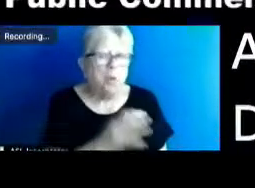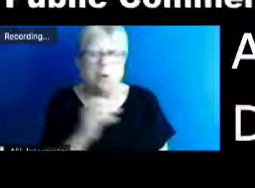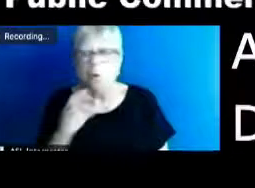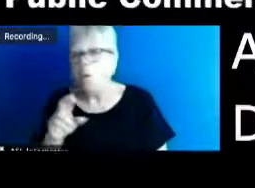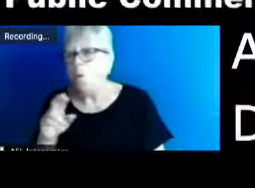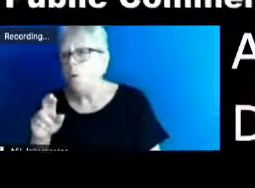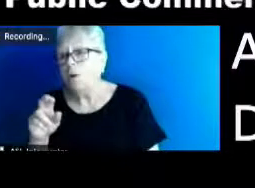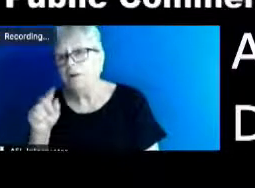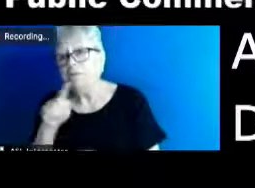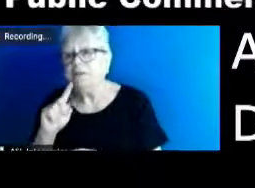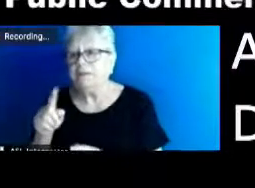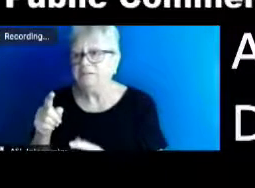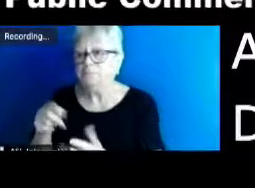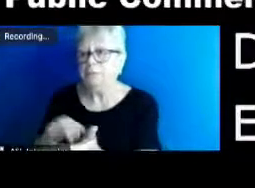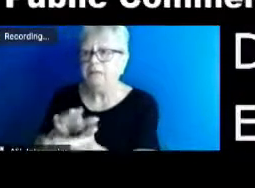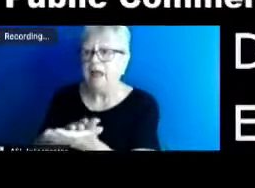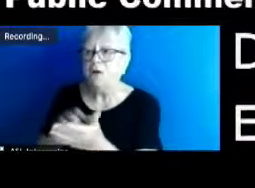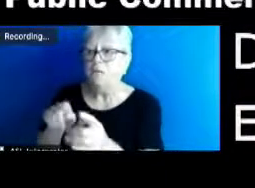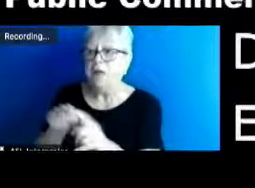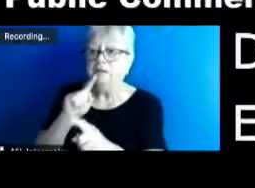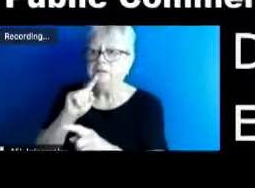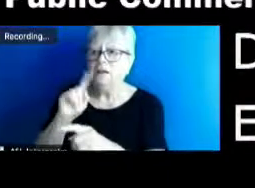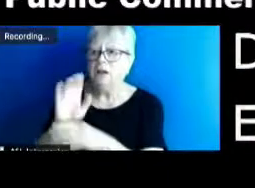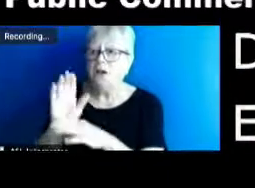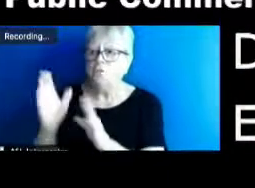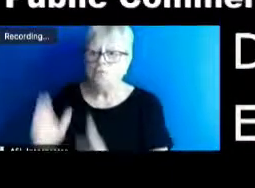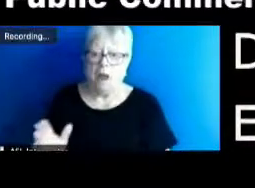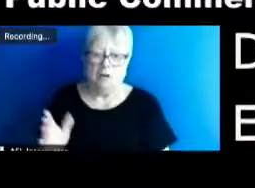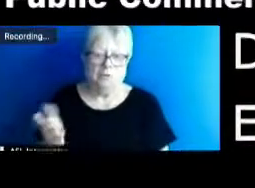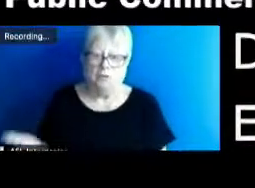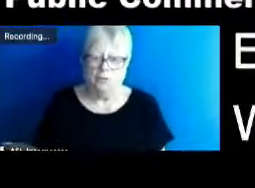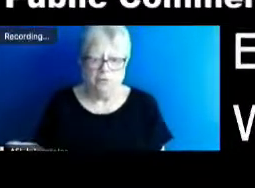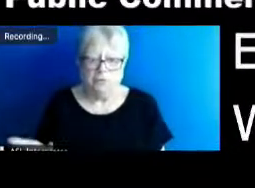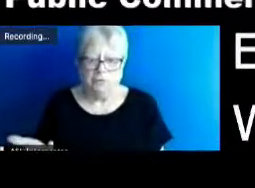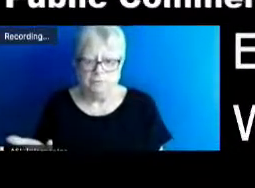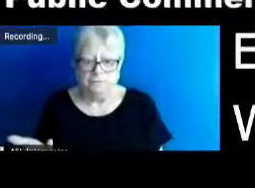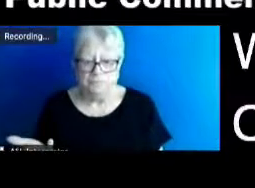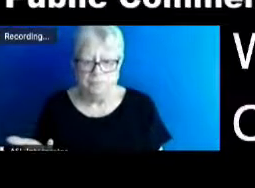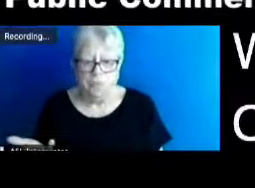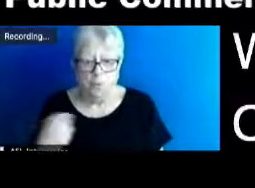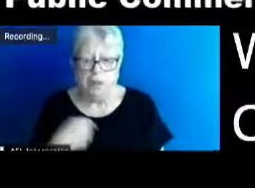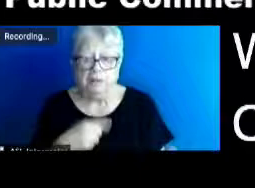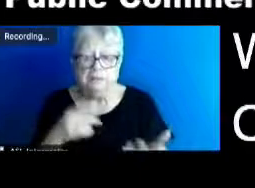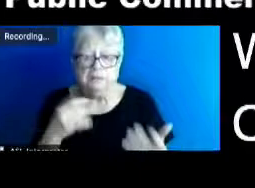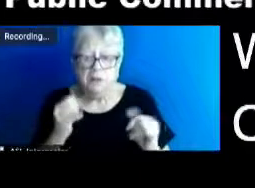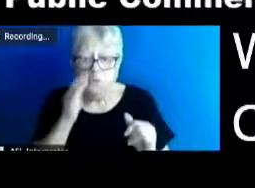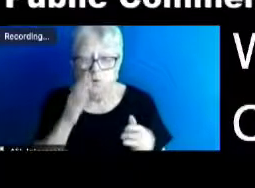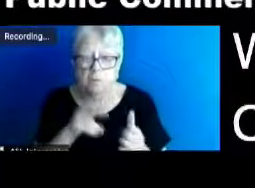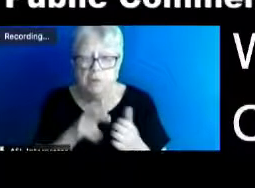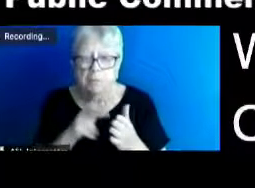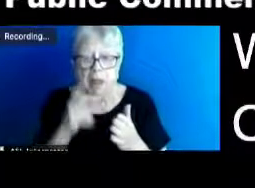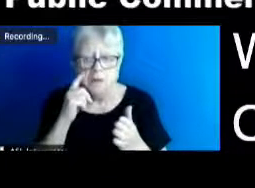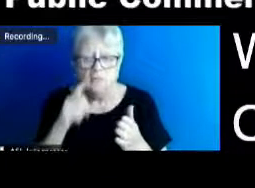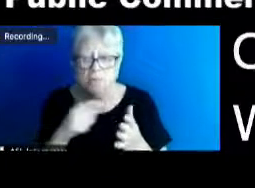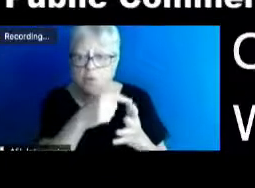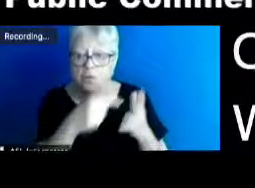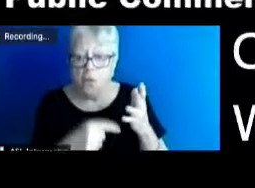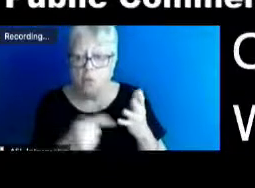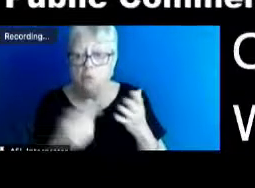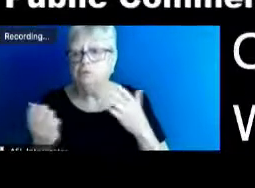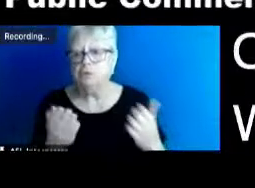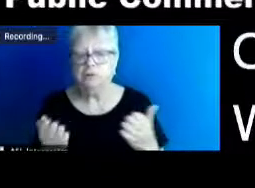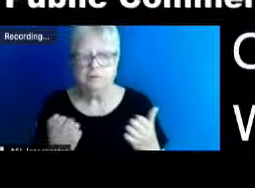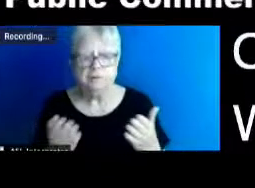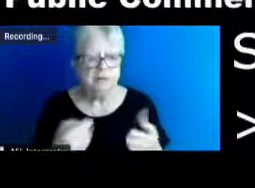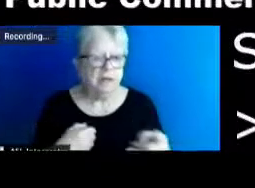as a contractor of Stromwasser. We would still be paying for those services. Right. And